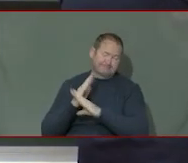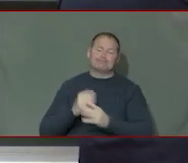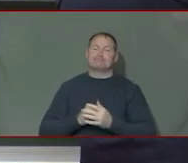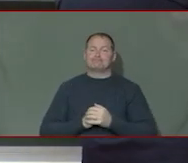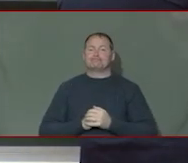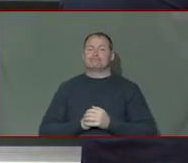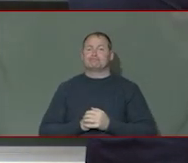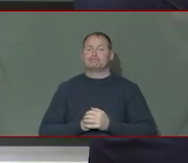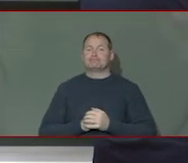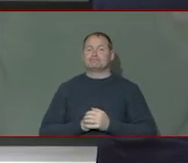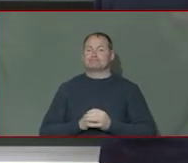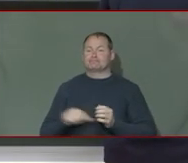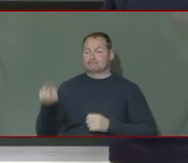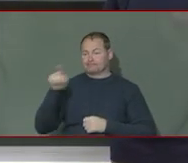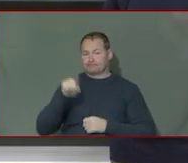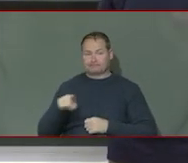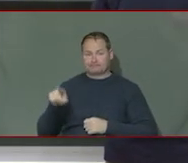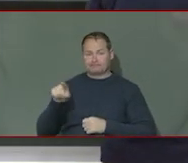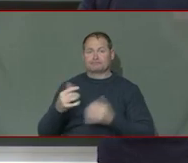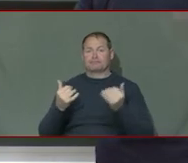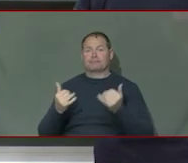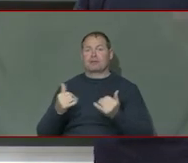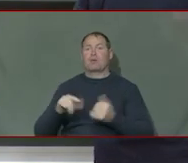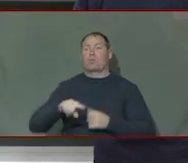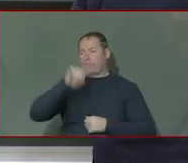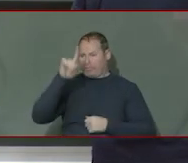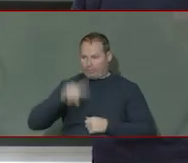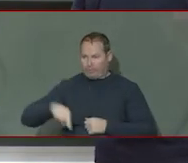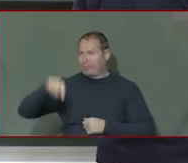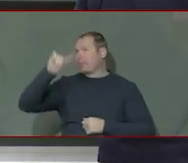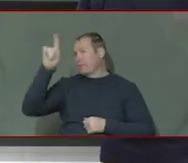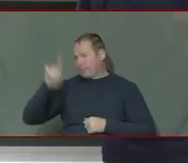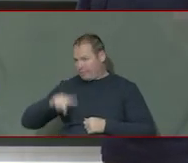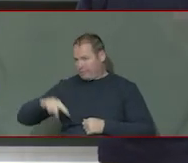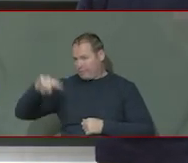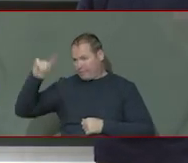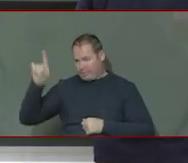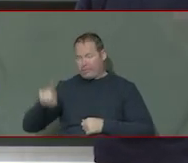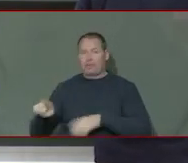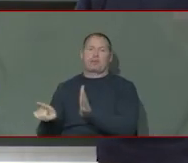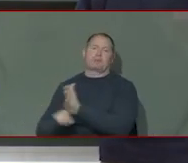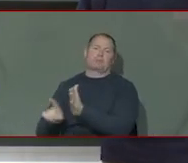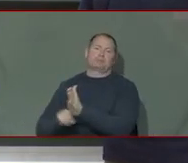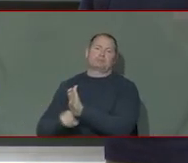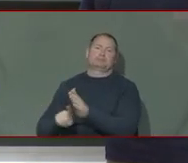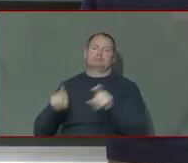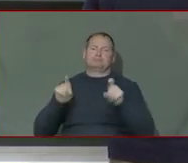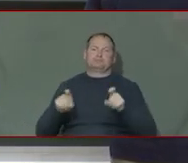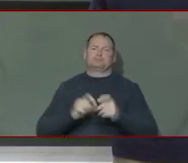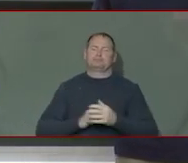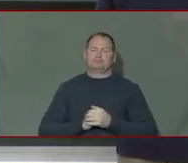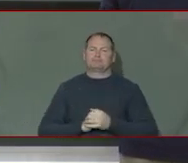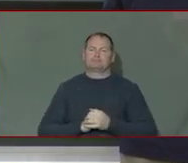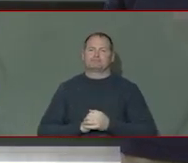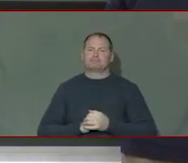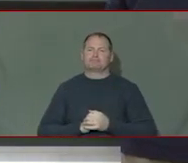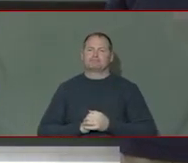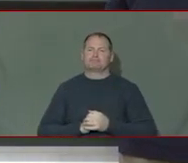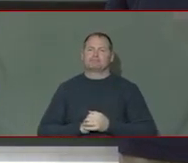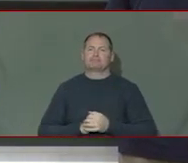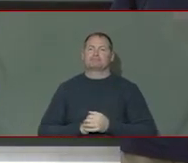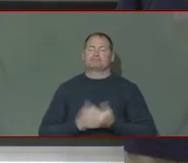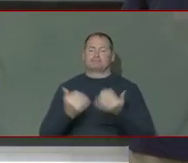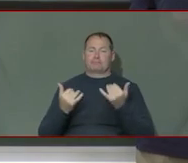that's in this filtrate must go right through. Let's make it in this white color here. These salts must go